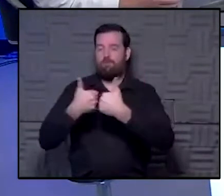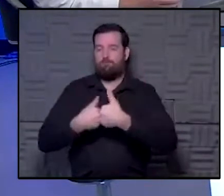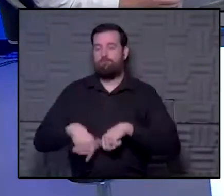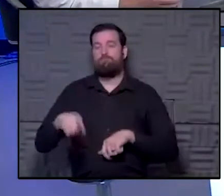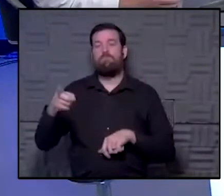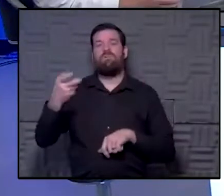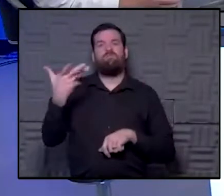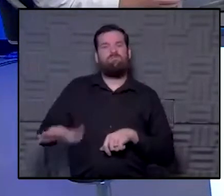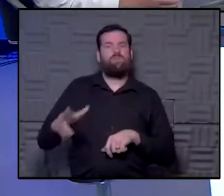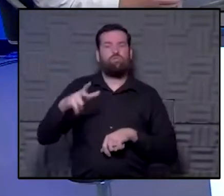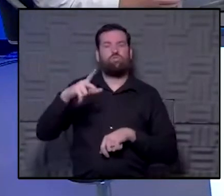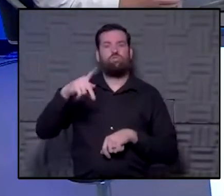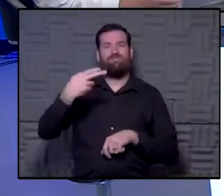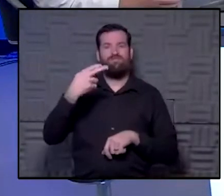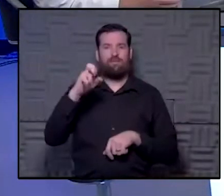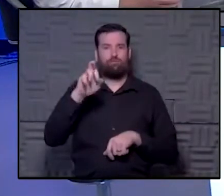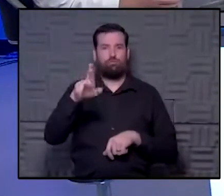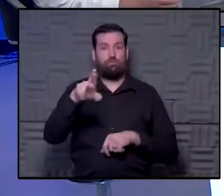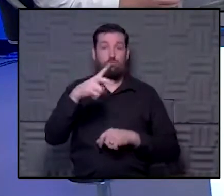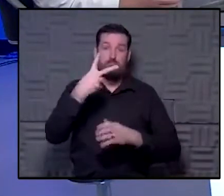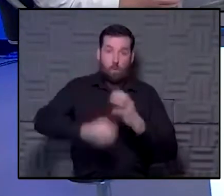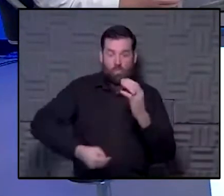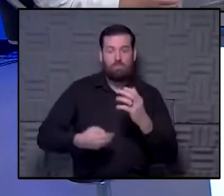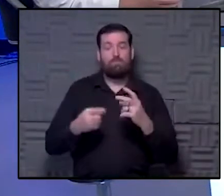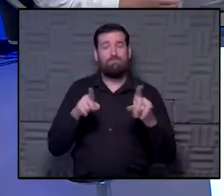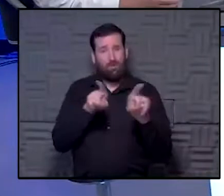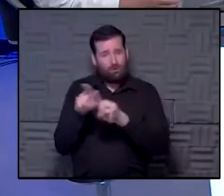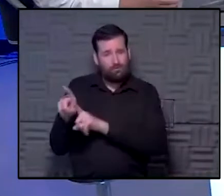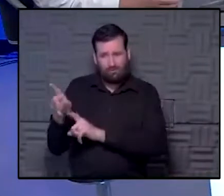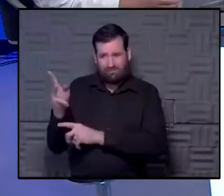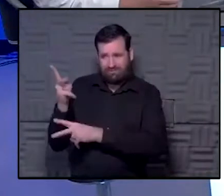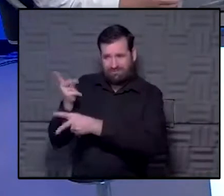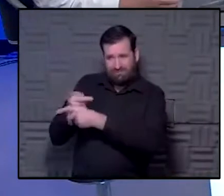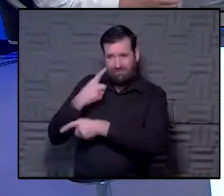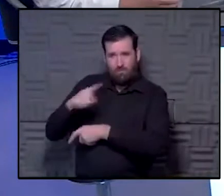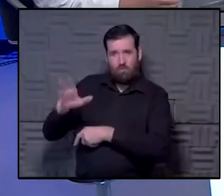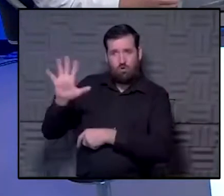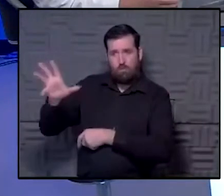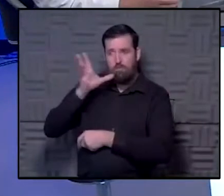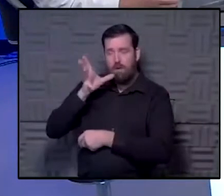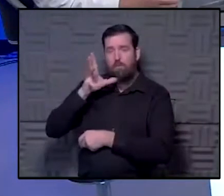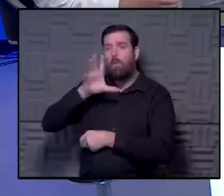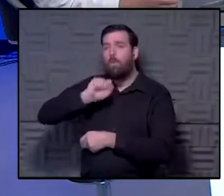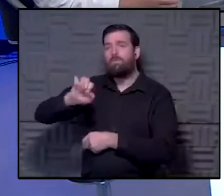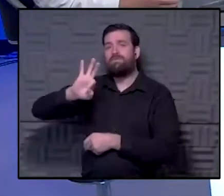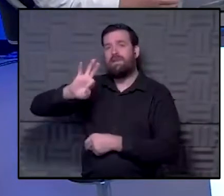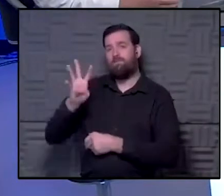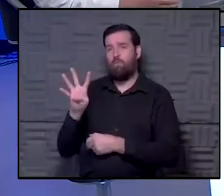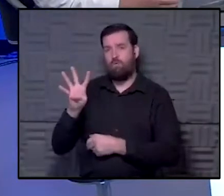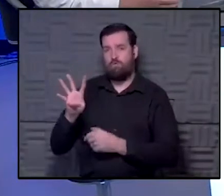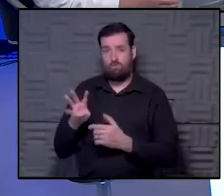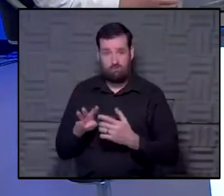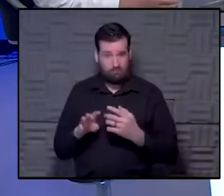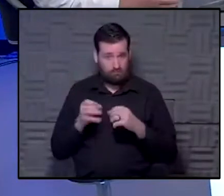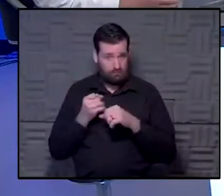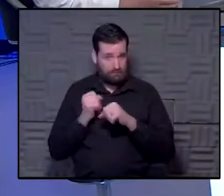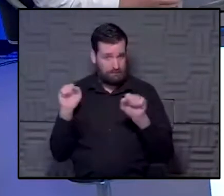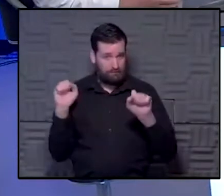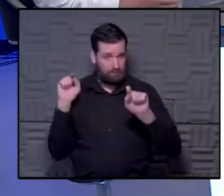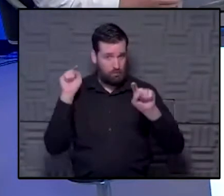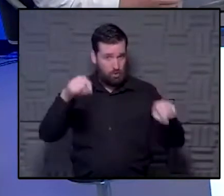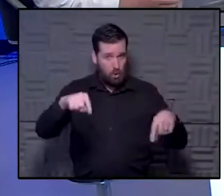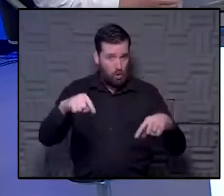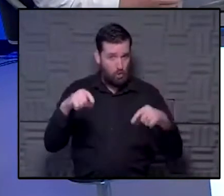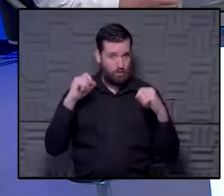shots. Mary also cares for her 94-year-old mother. She wants to know, is it safe for me to go to